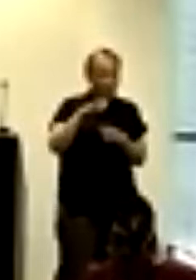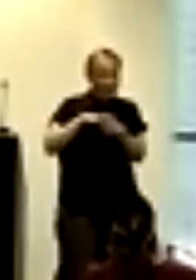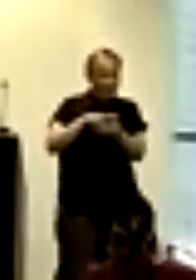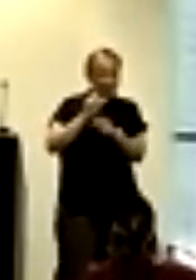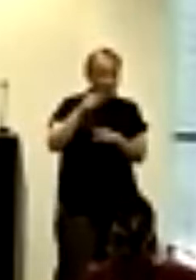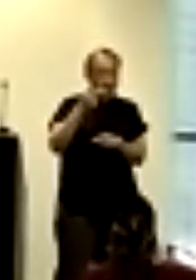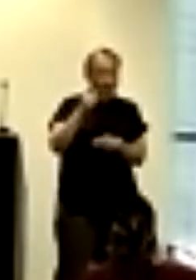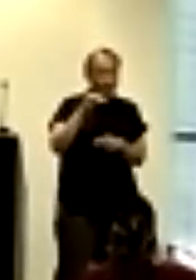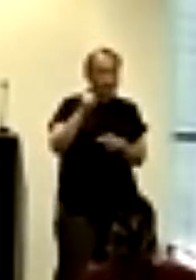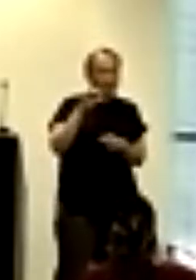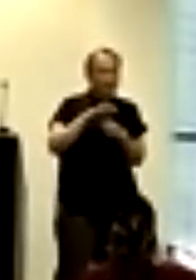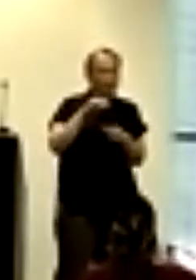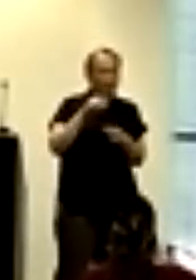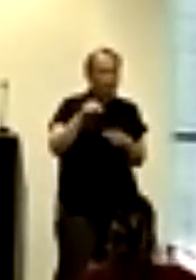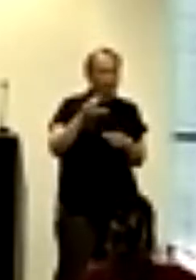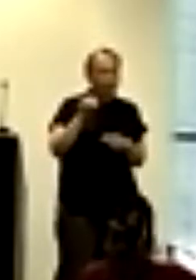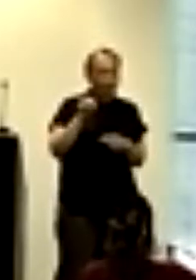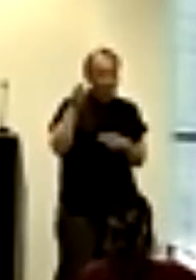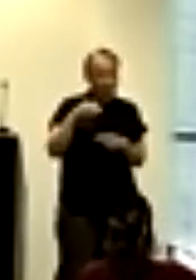to